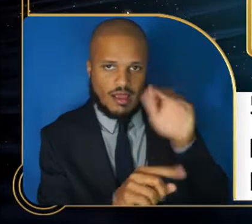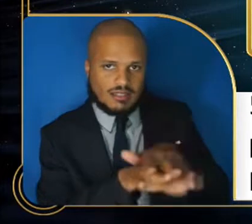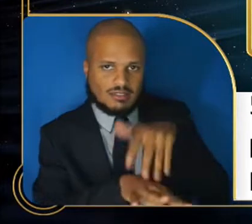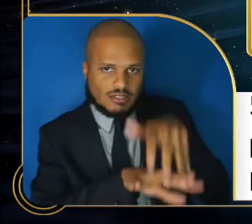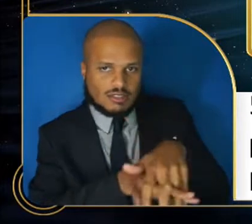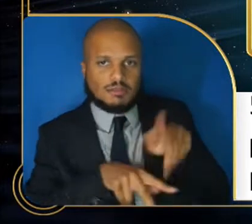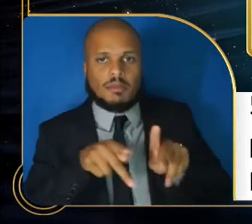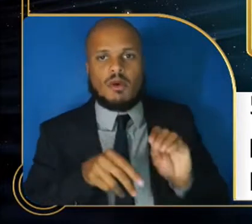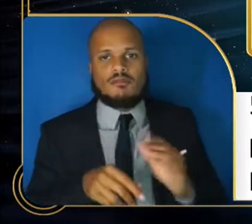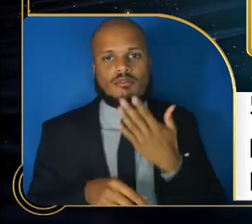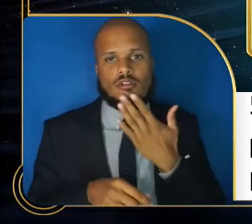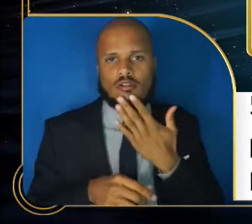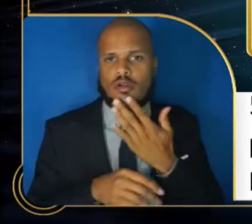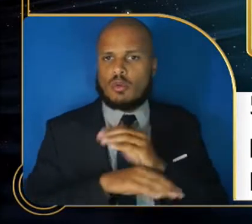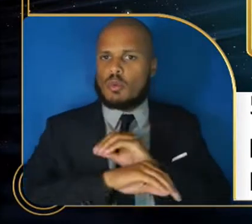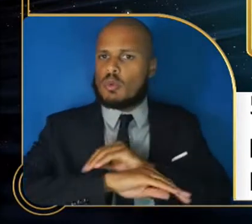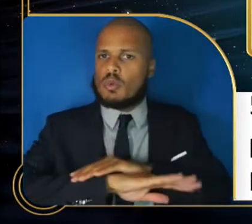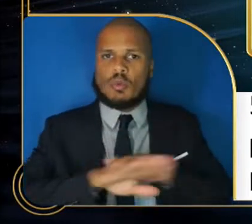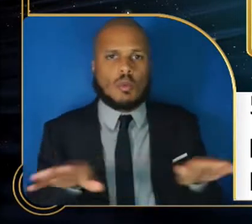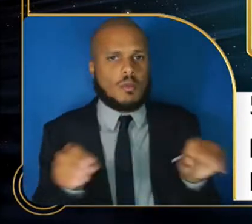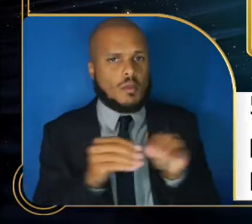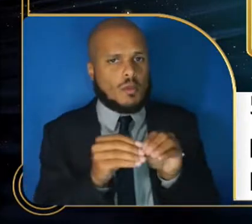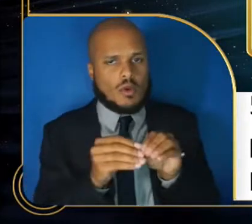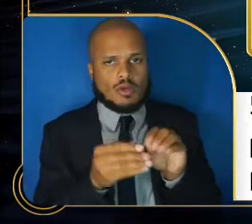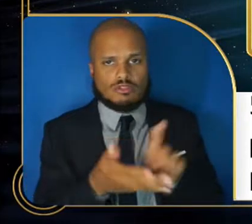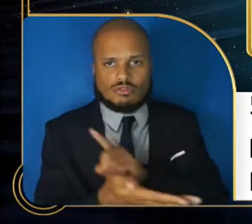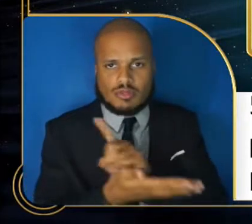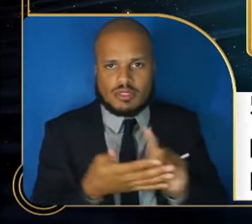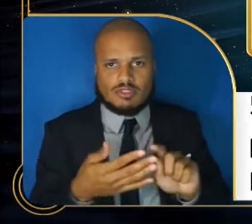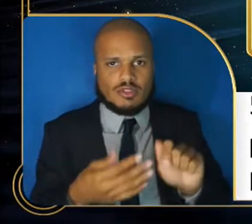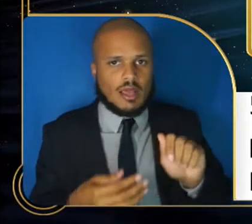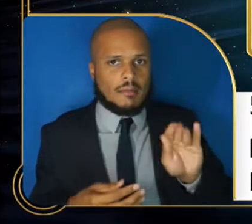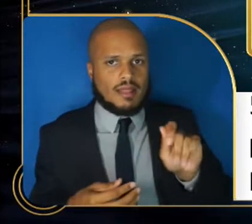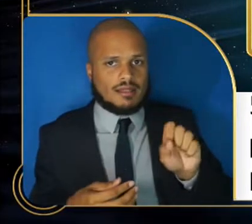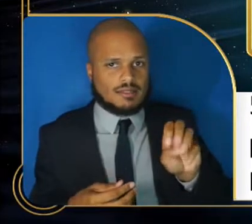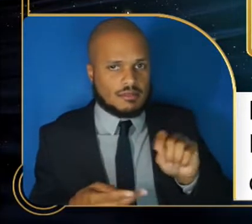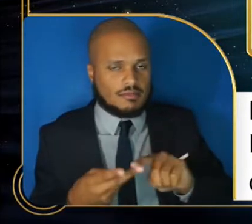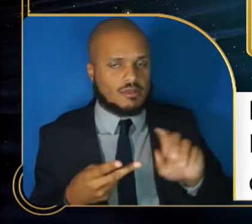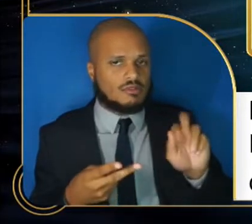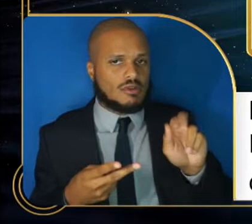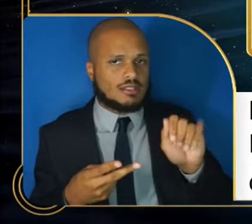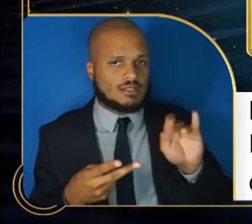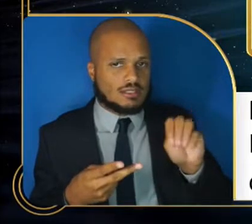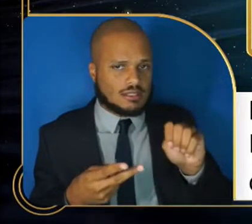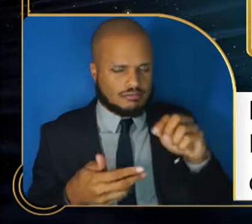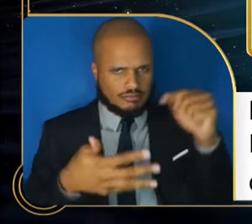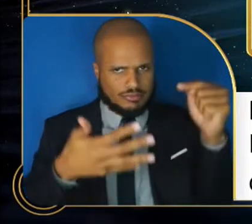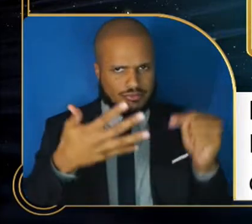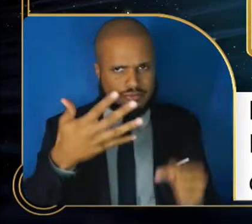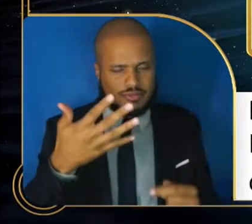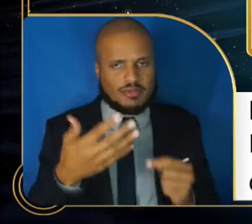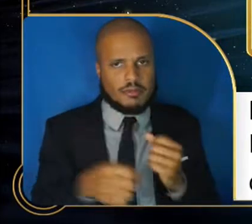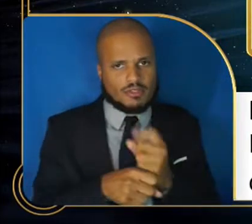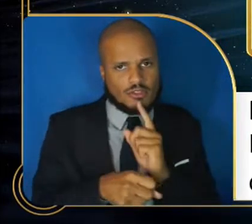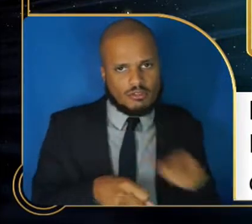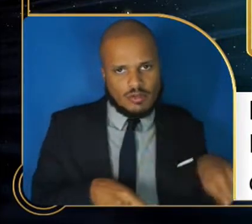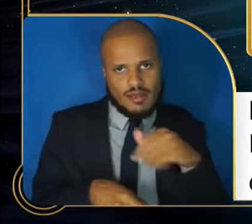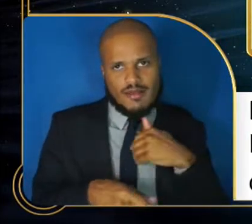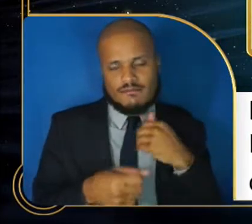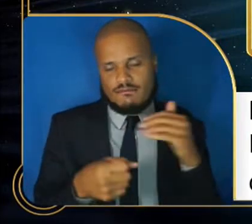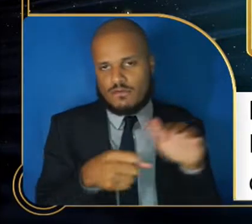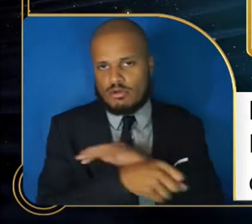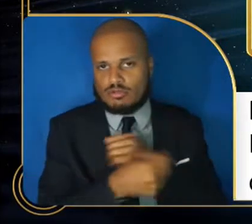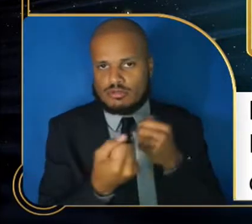from discrimination, ableism, racism, and with the supports and services they need to reach their full